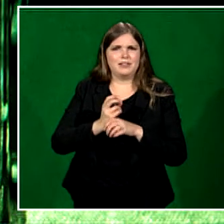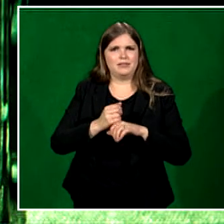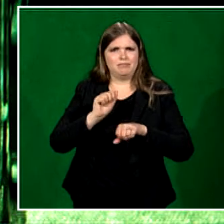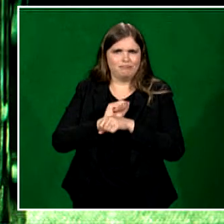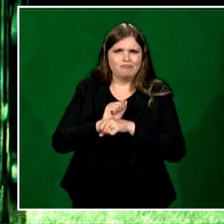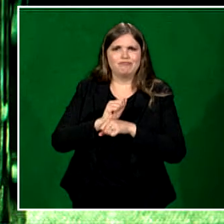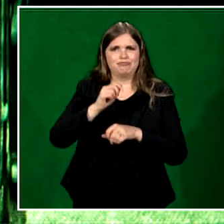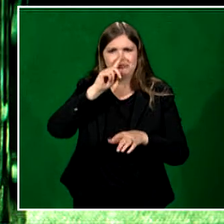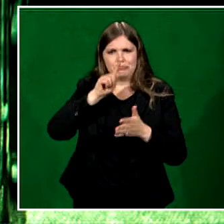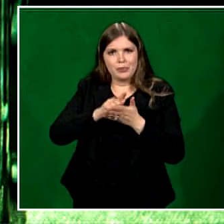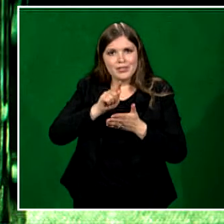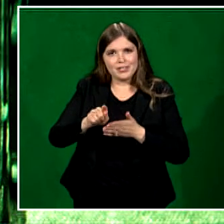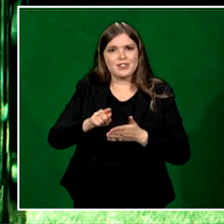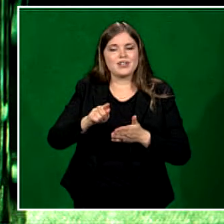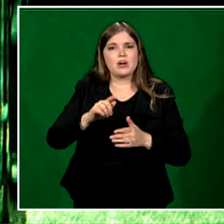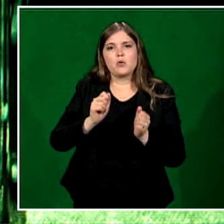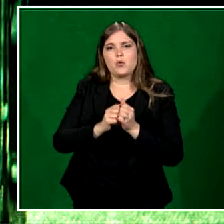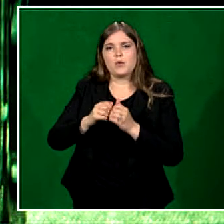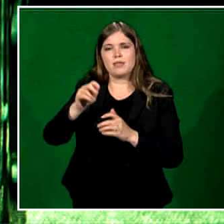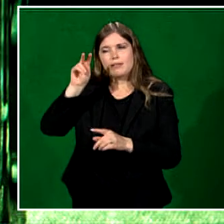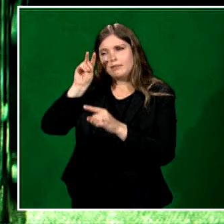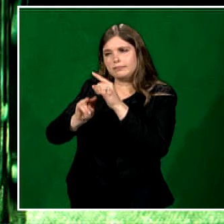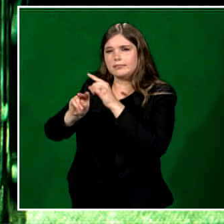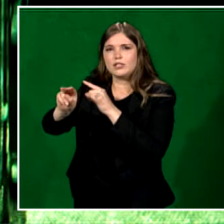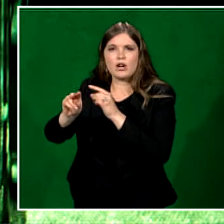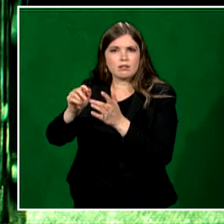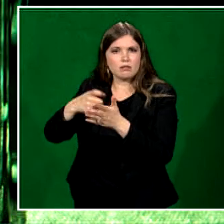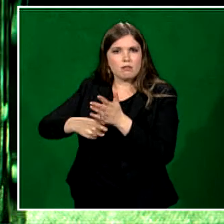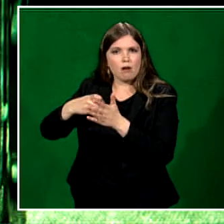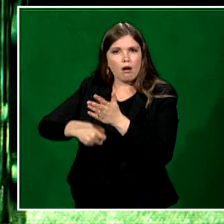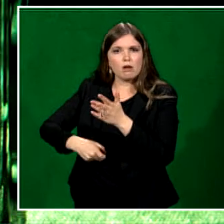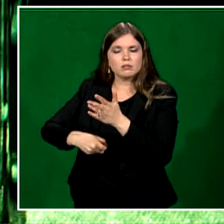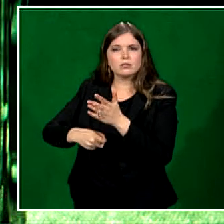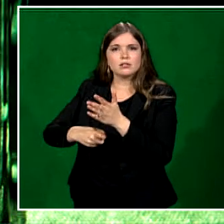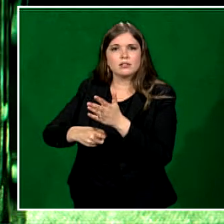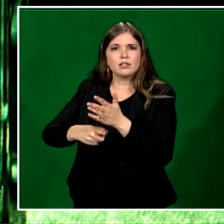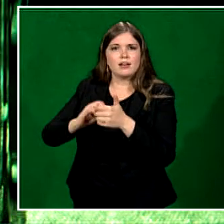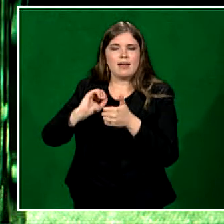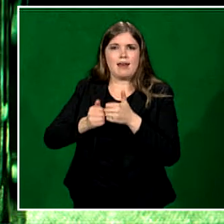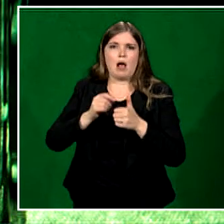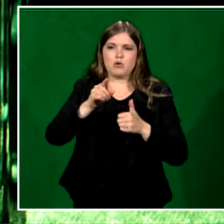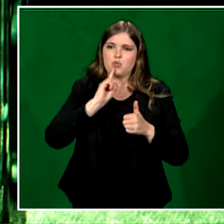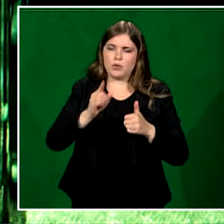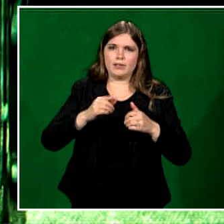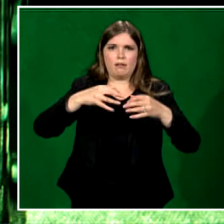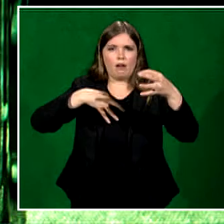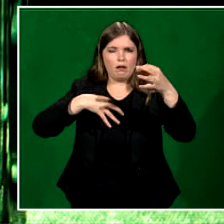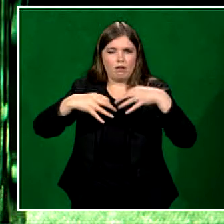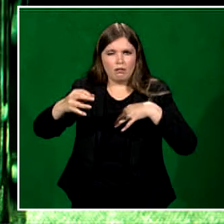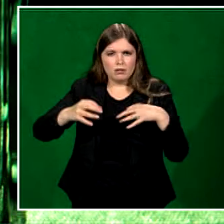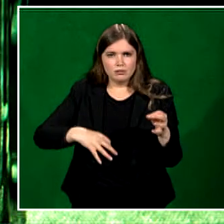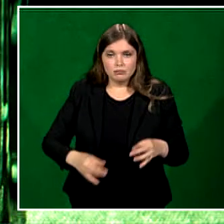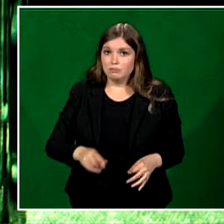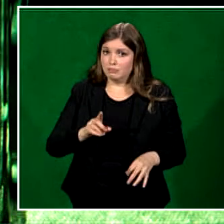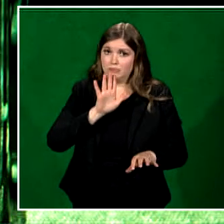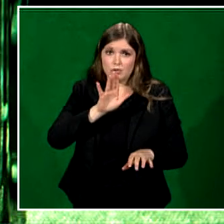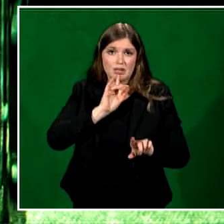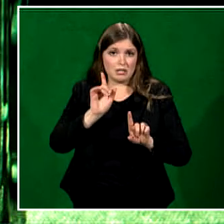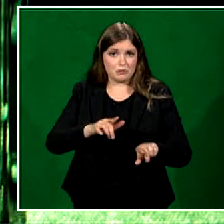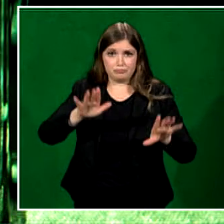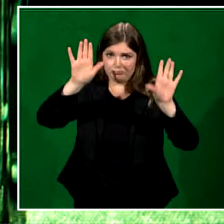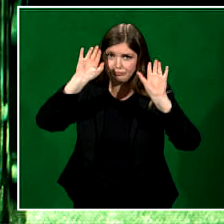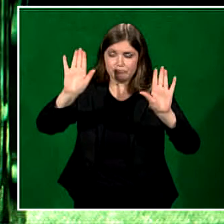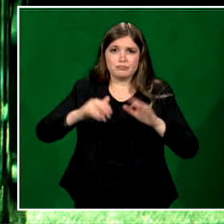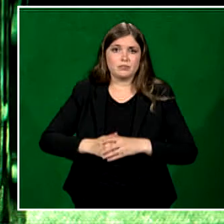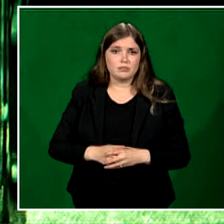and the projected costs and how you broke that down. You answered that extremely well. We then